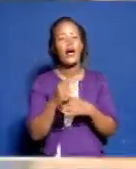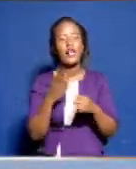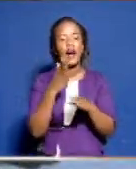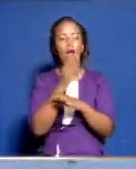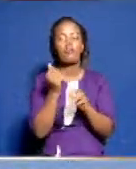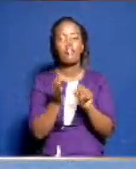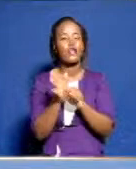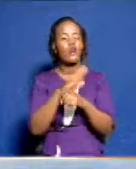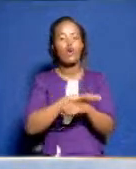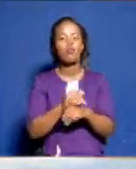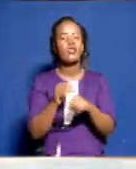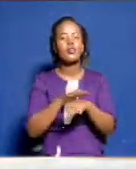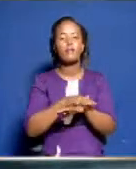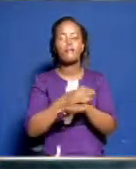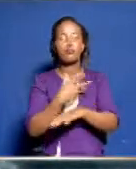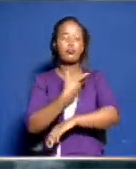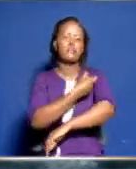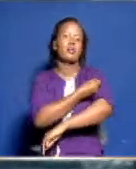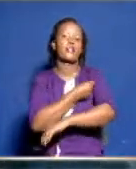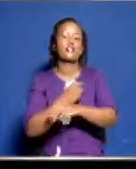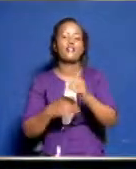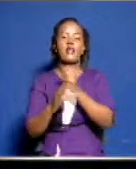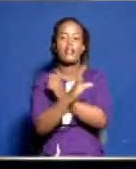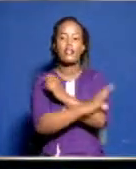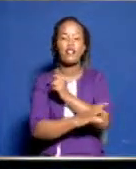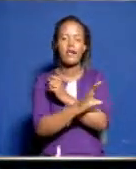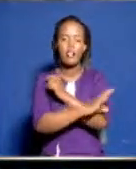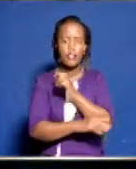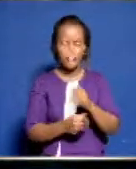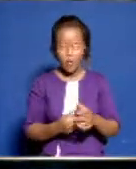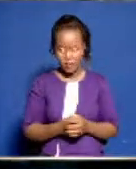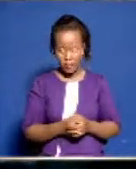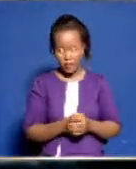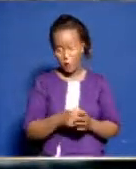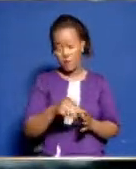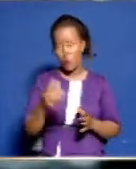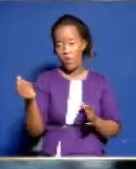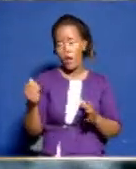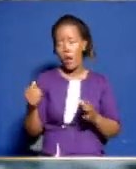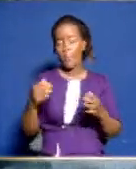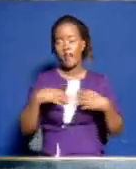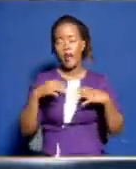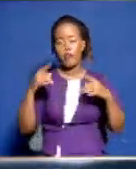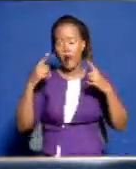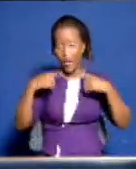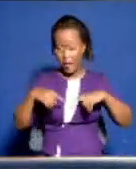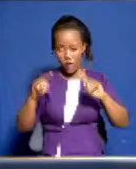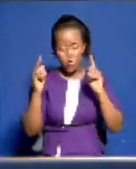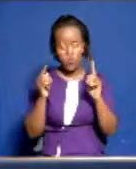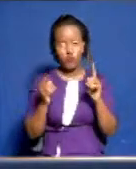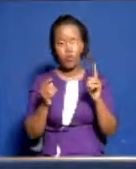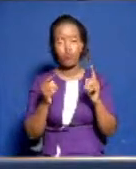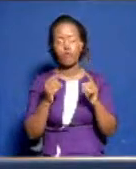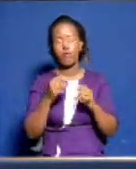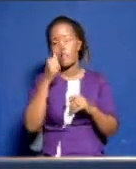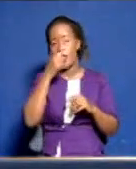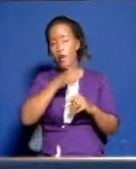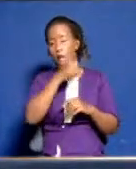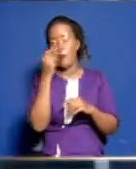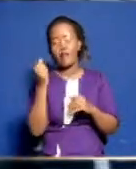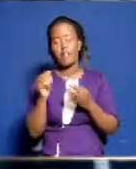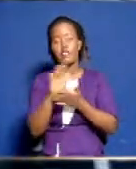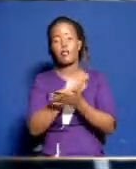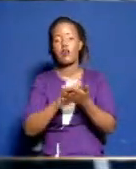vaccine rollout in both countries. Finally, Apple has announced a raft of new privacy protections at its annual software